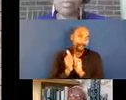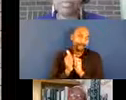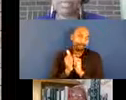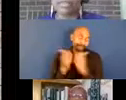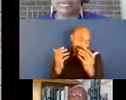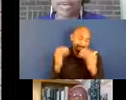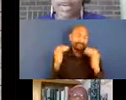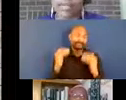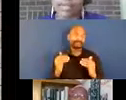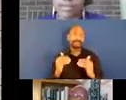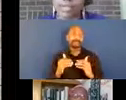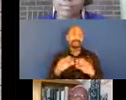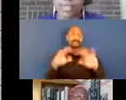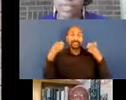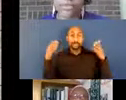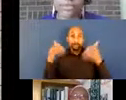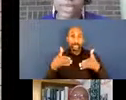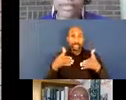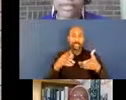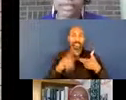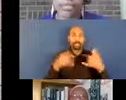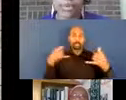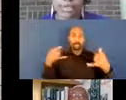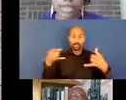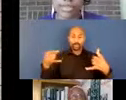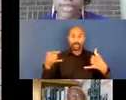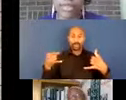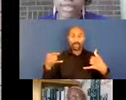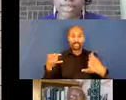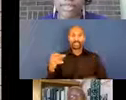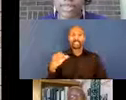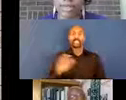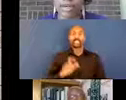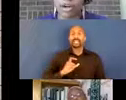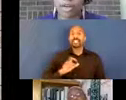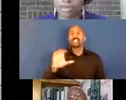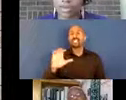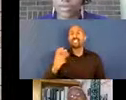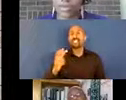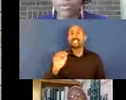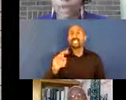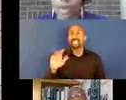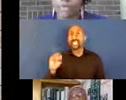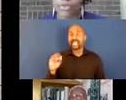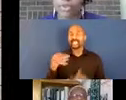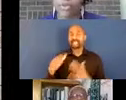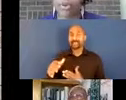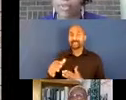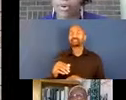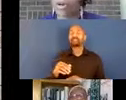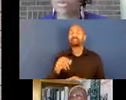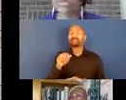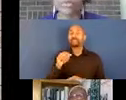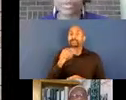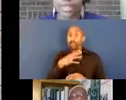Chicana feminist Gloria Anzaldúa introduced the idea of borderlands that exist, open quote, wherever two or